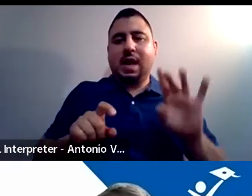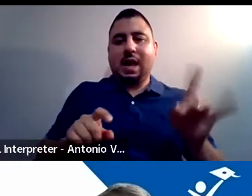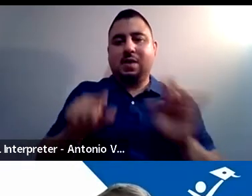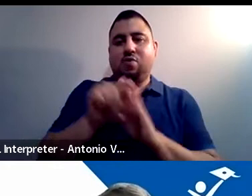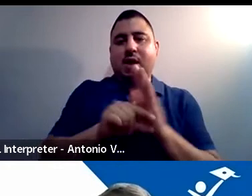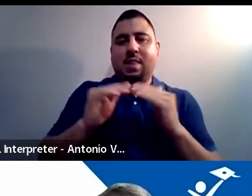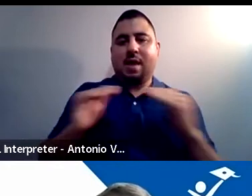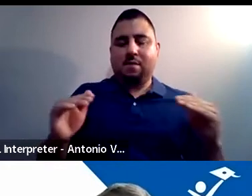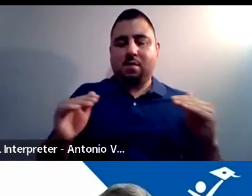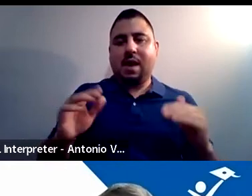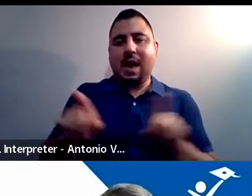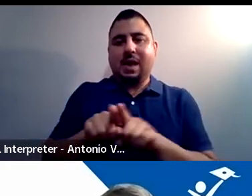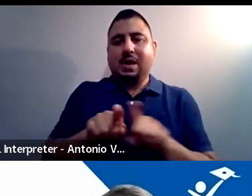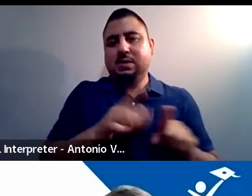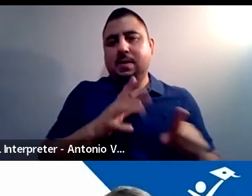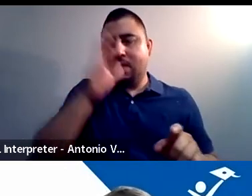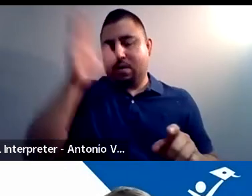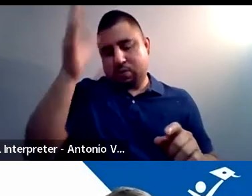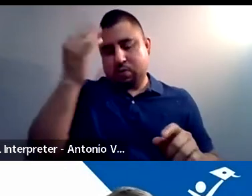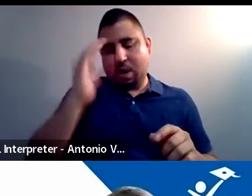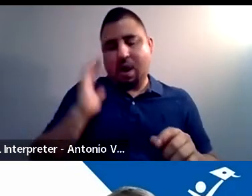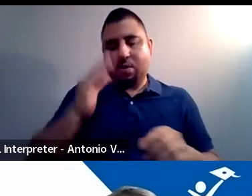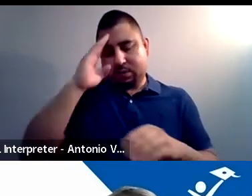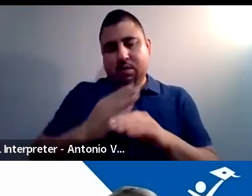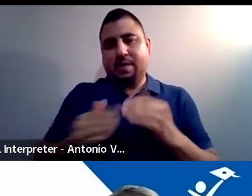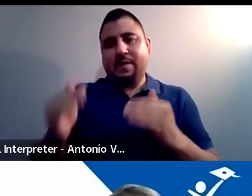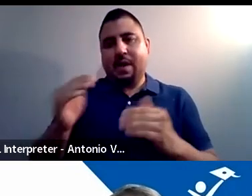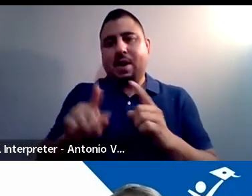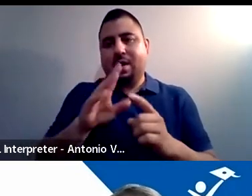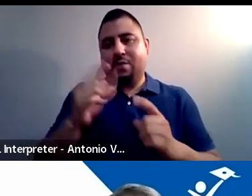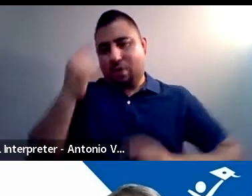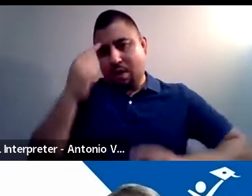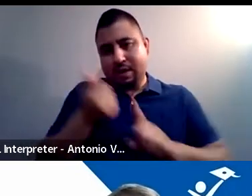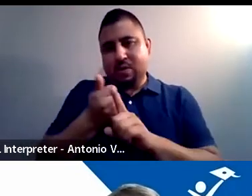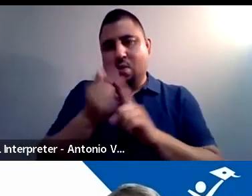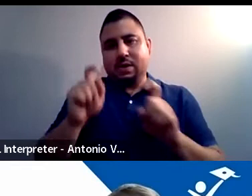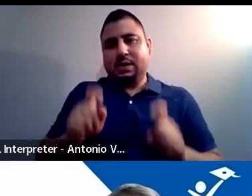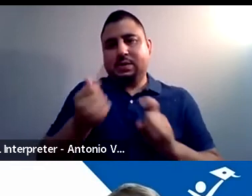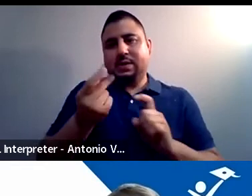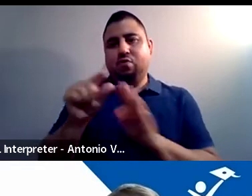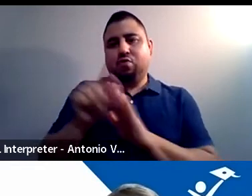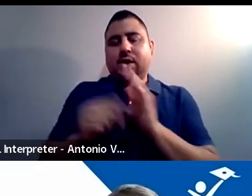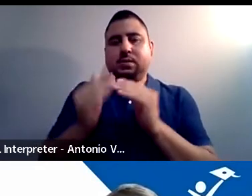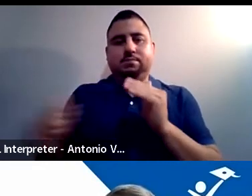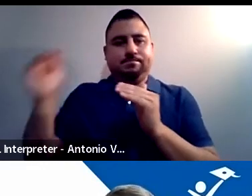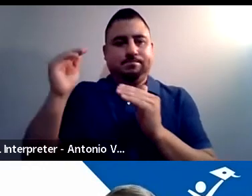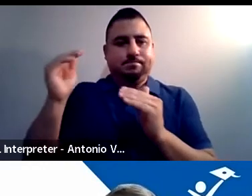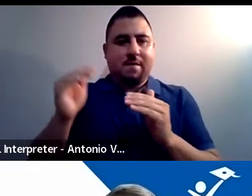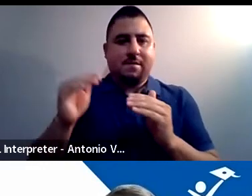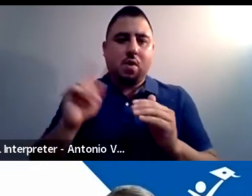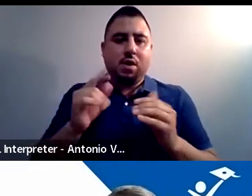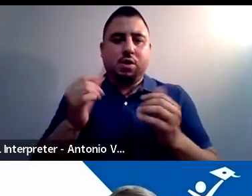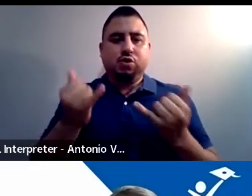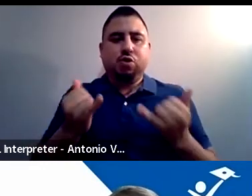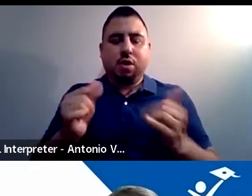level. As parents, we always knew our son was advanced, but we never thought he would test several grade levels above his current